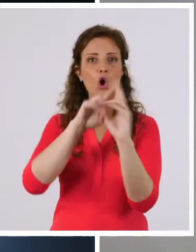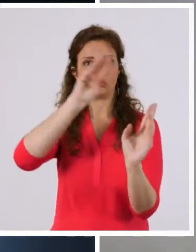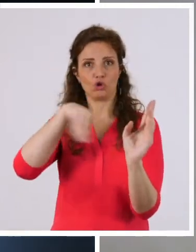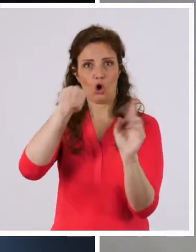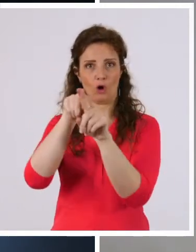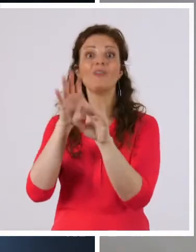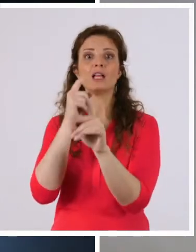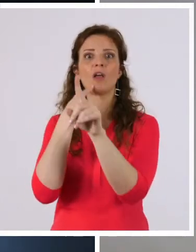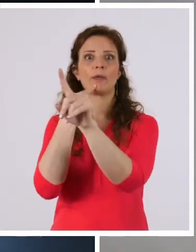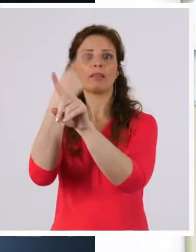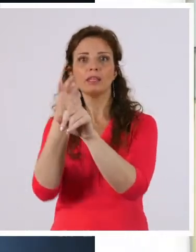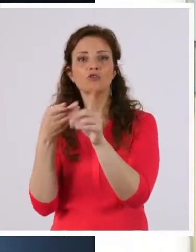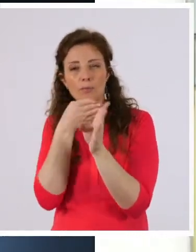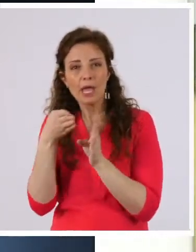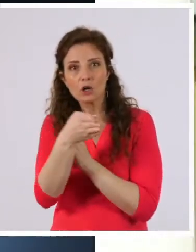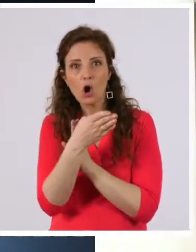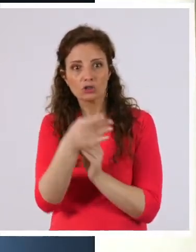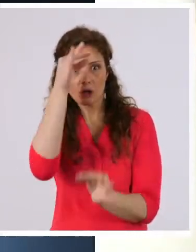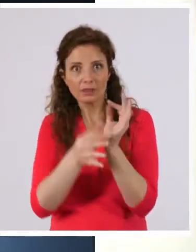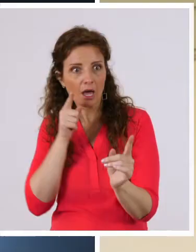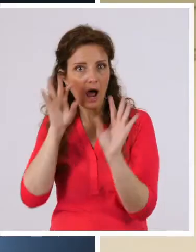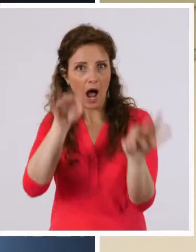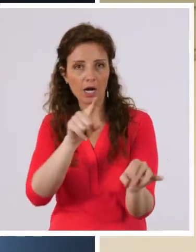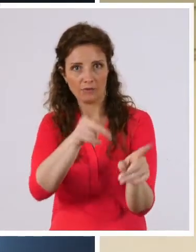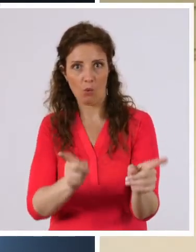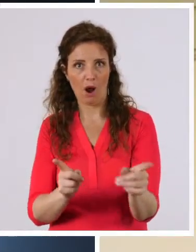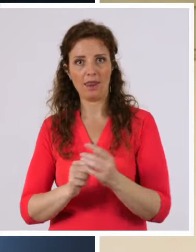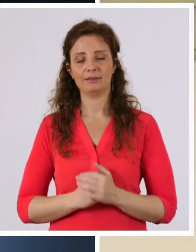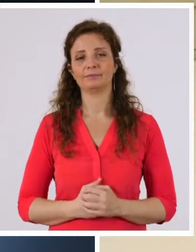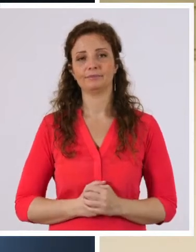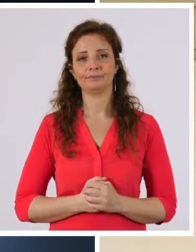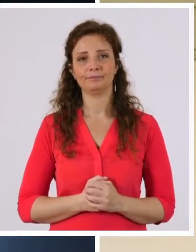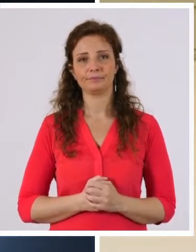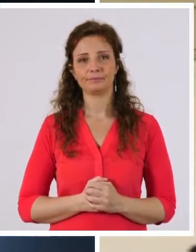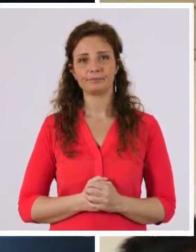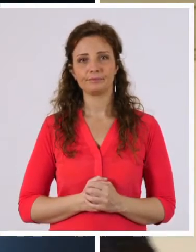the shortest and safest path to the meeting point.